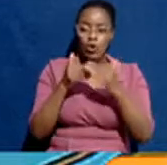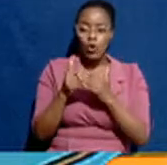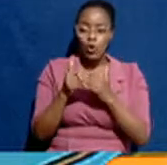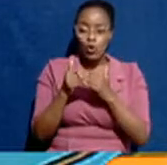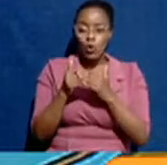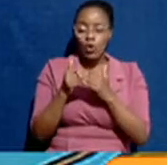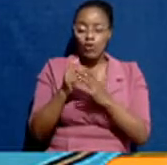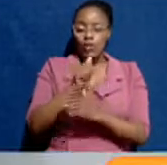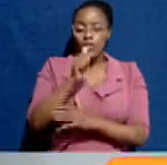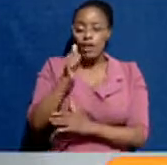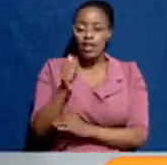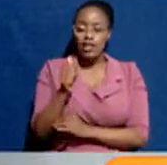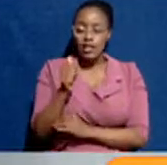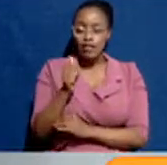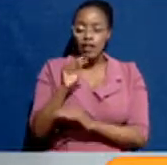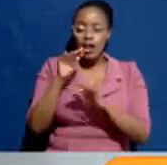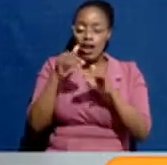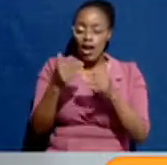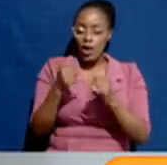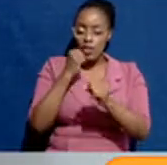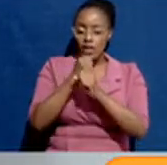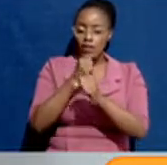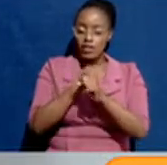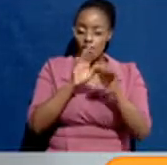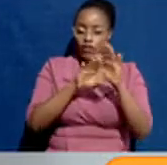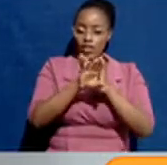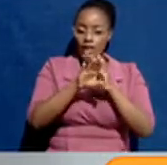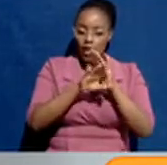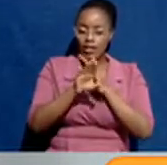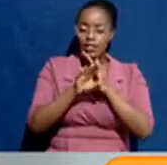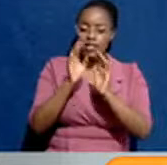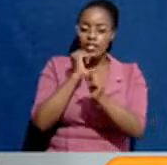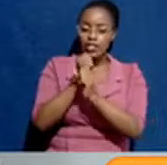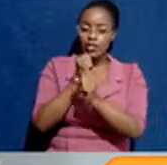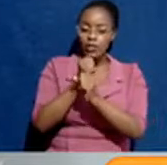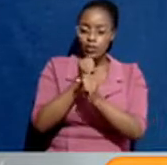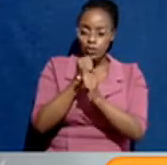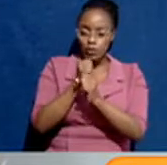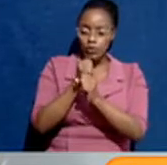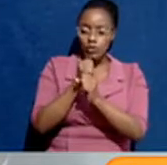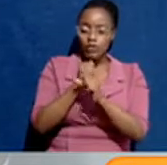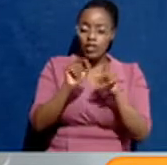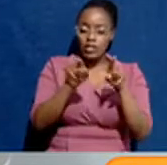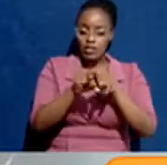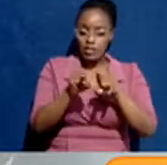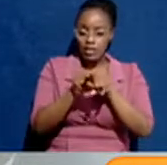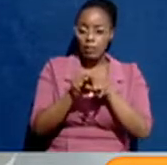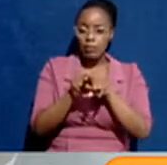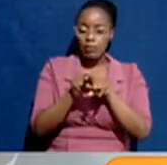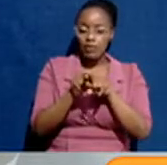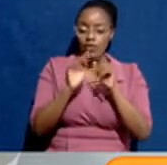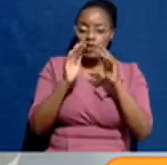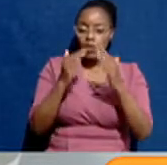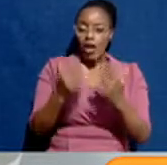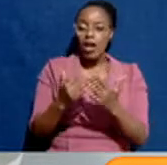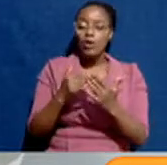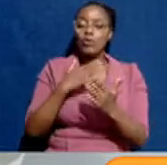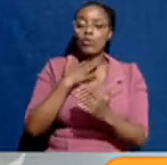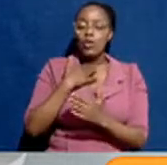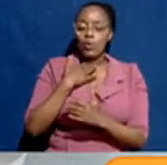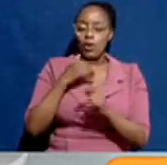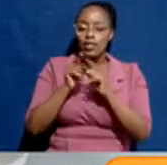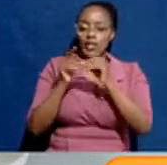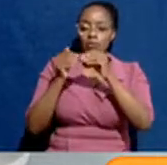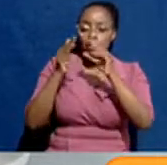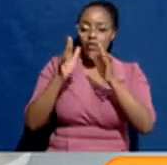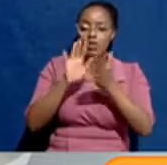to be governed, how they want their resources to be spent, and even how they want us as leaders